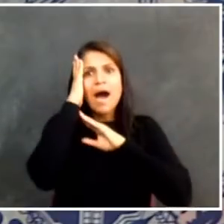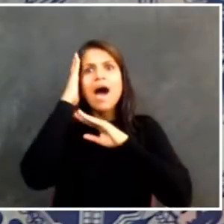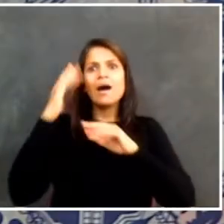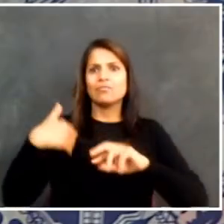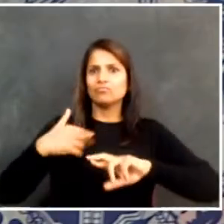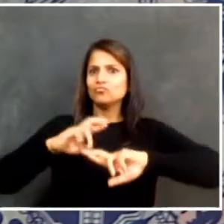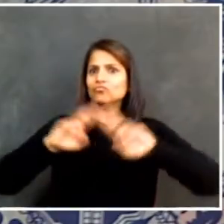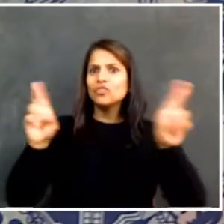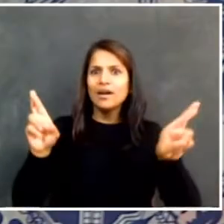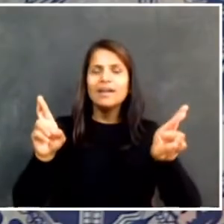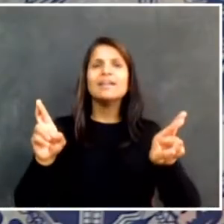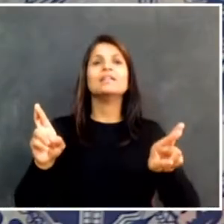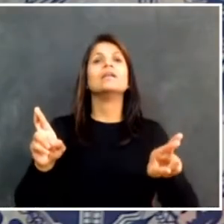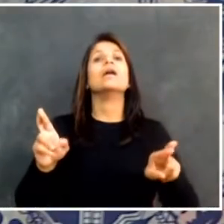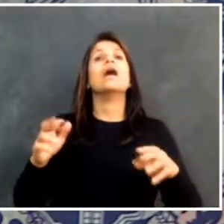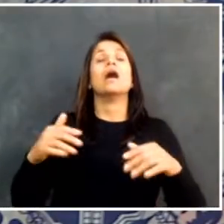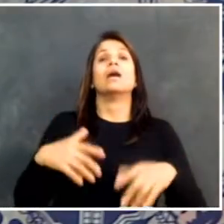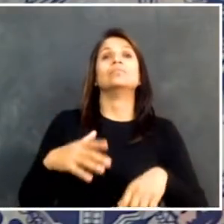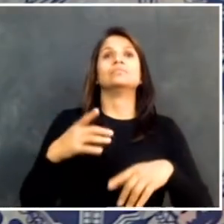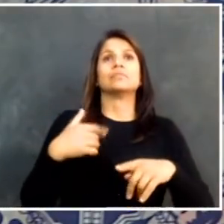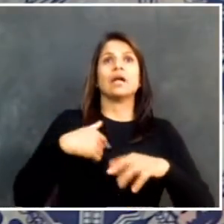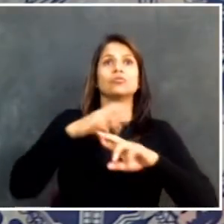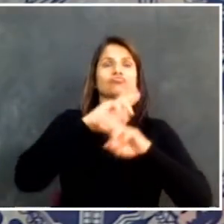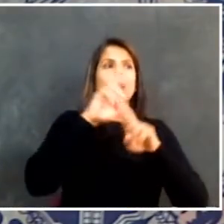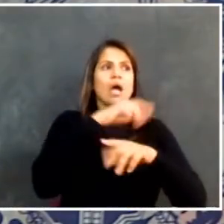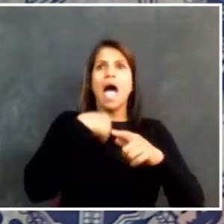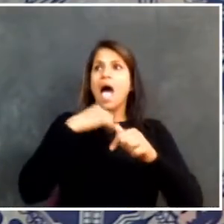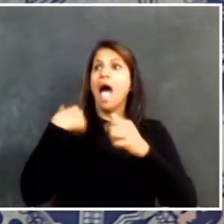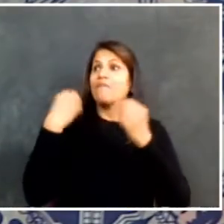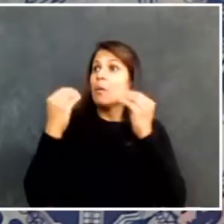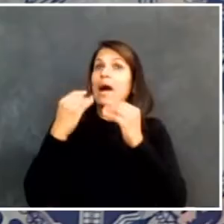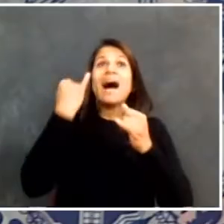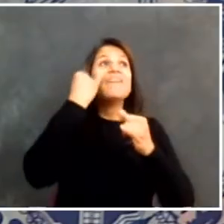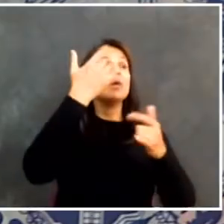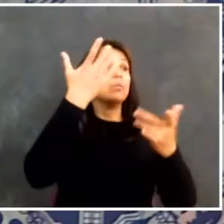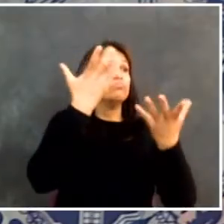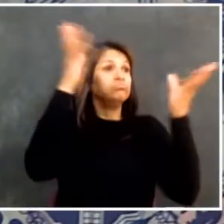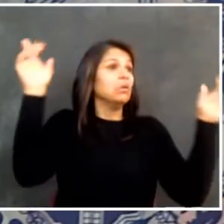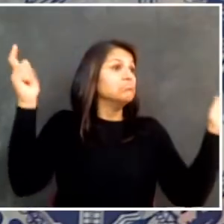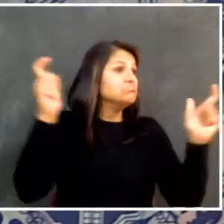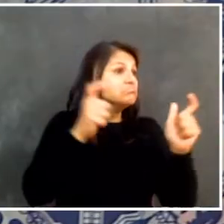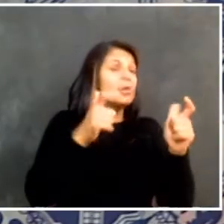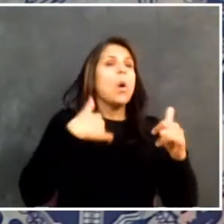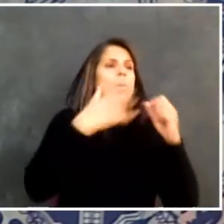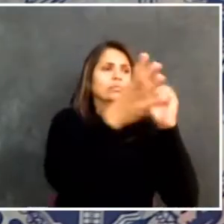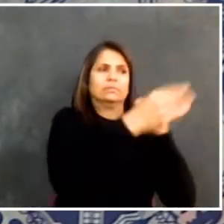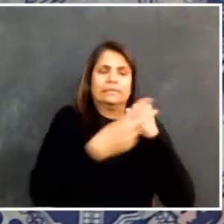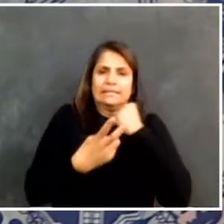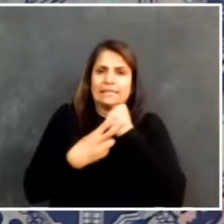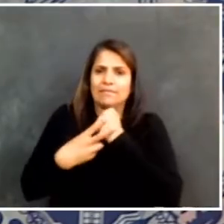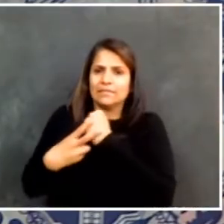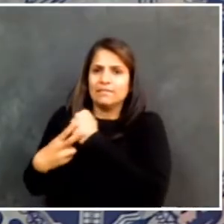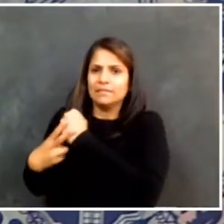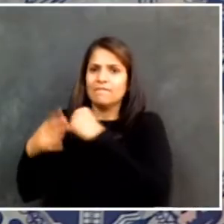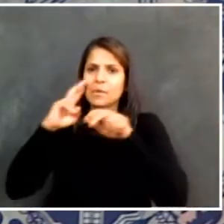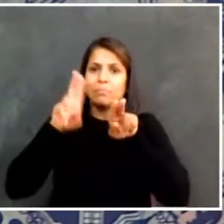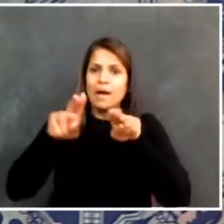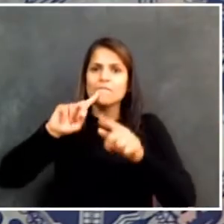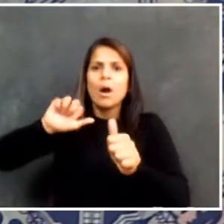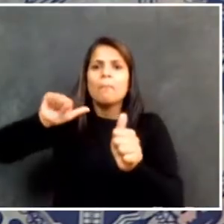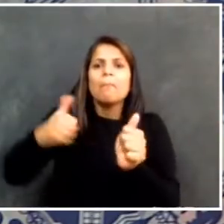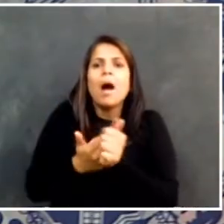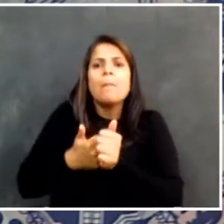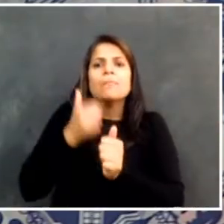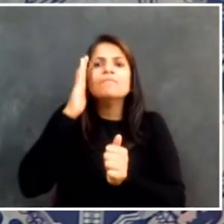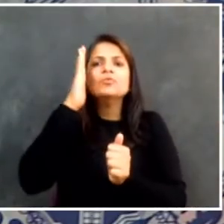facilities. God forbid if there's a resurgence of the disease, but also we know we could turn them into quarantine and isolation locations as